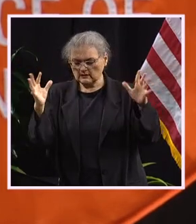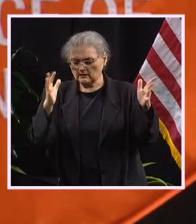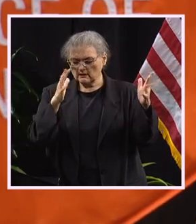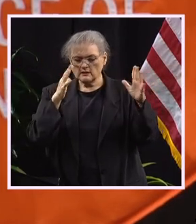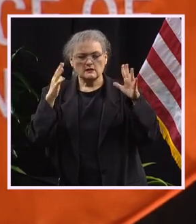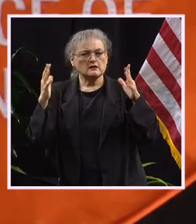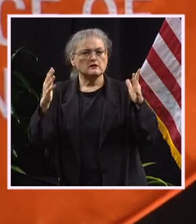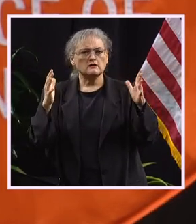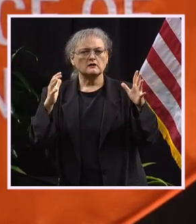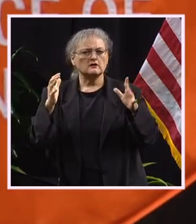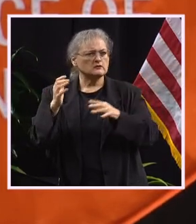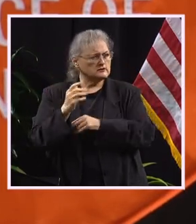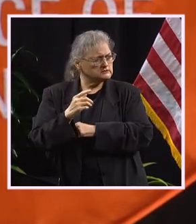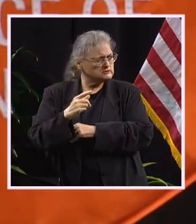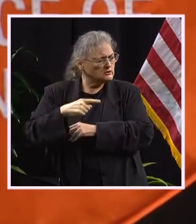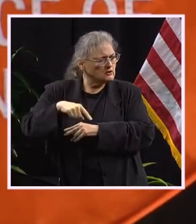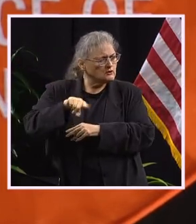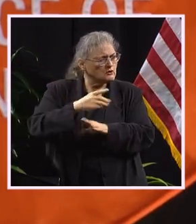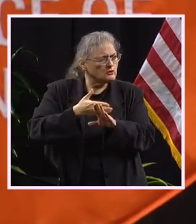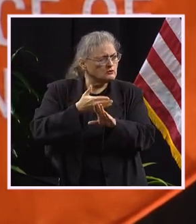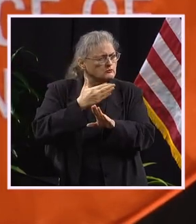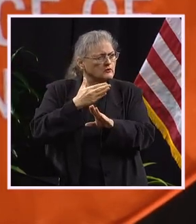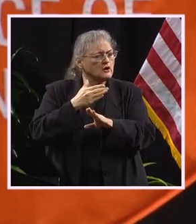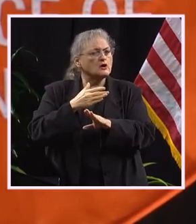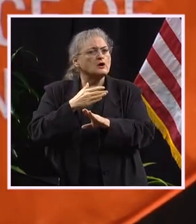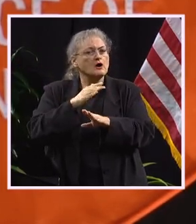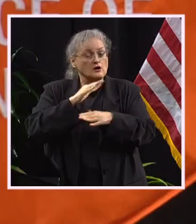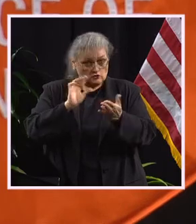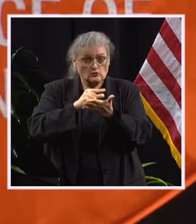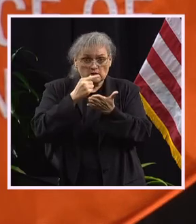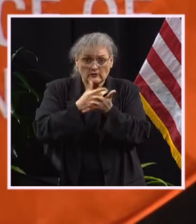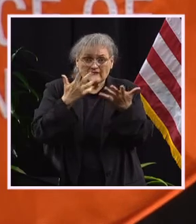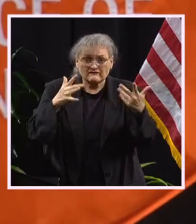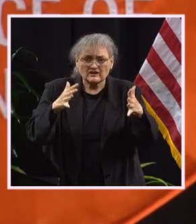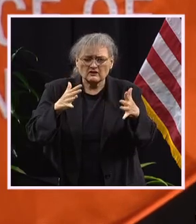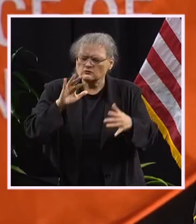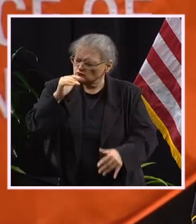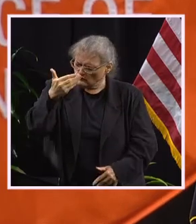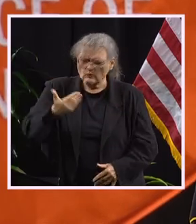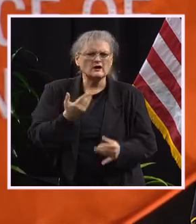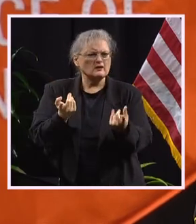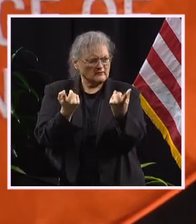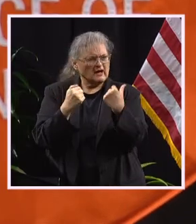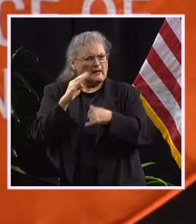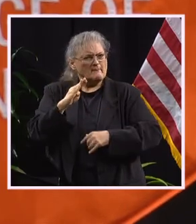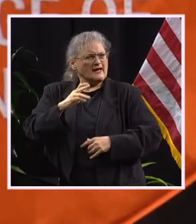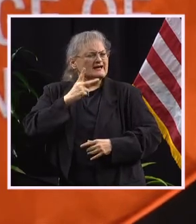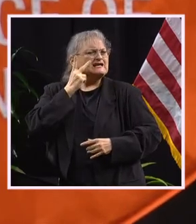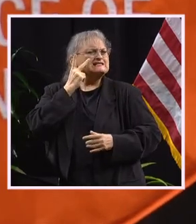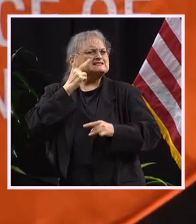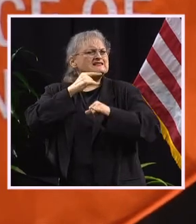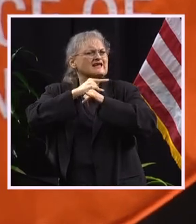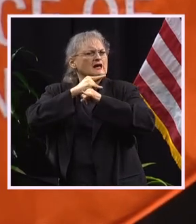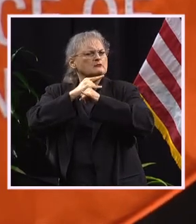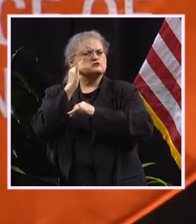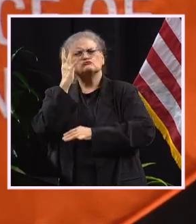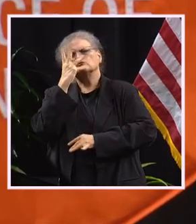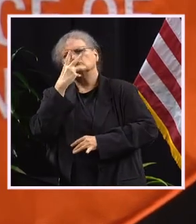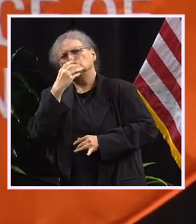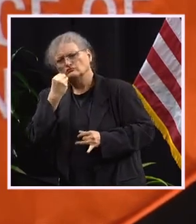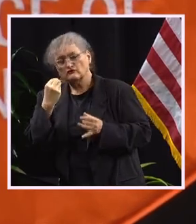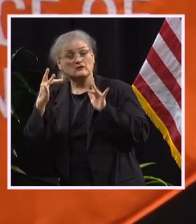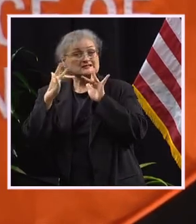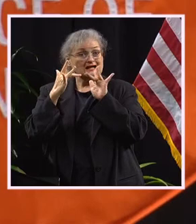Now those of you who are graduating, you're always welcome to come back, revel in the beautiful campus, and stay and see us. Do stay in touch.